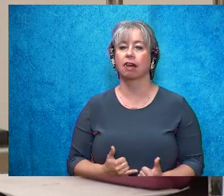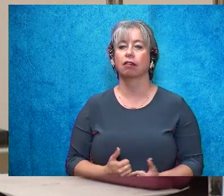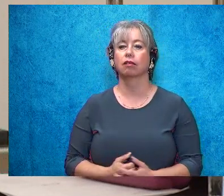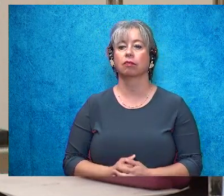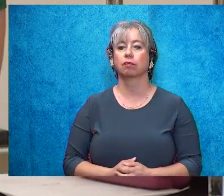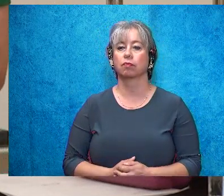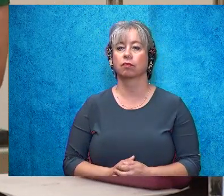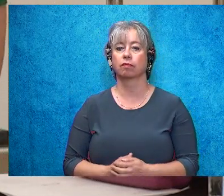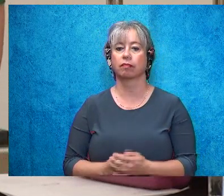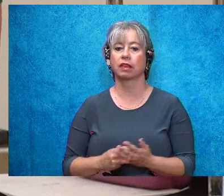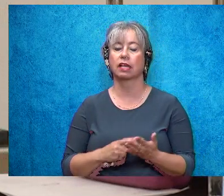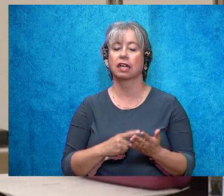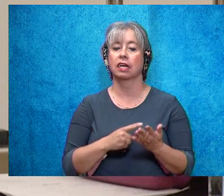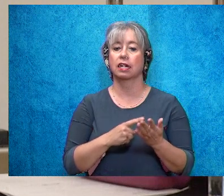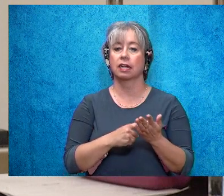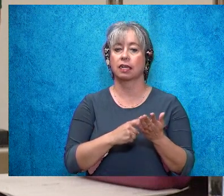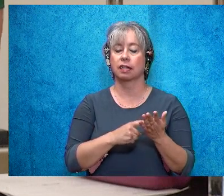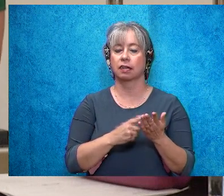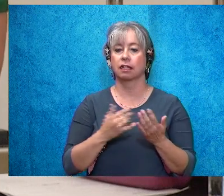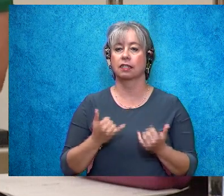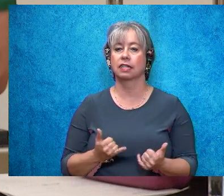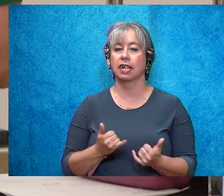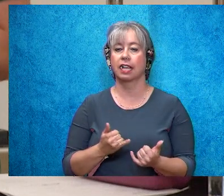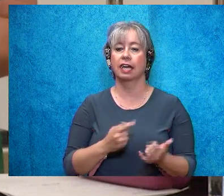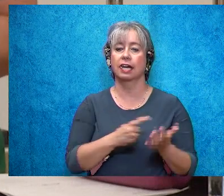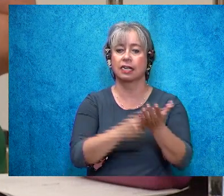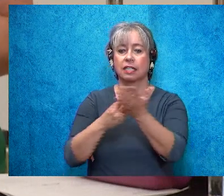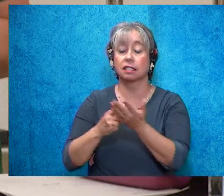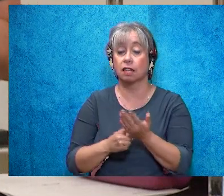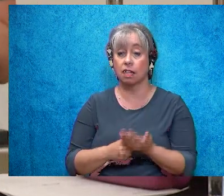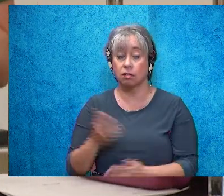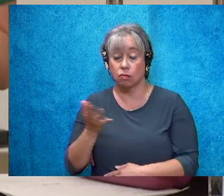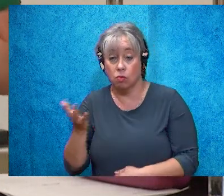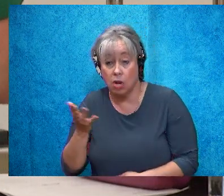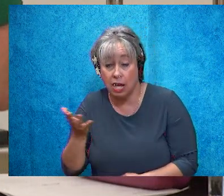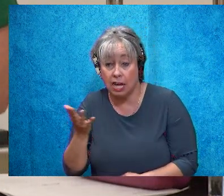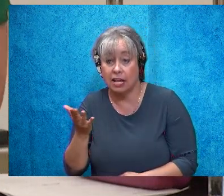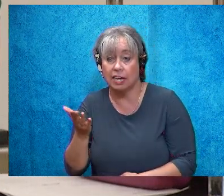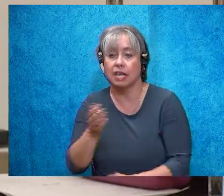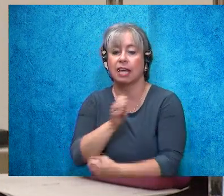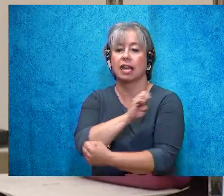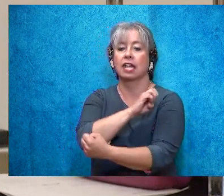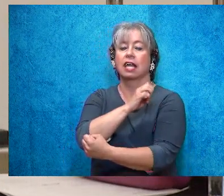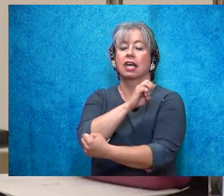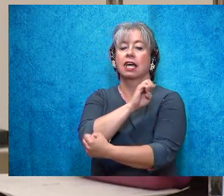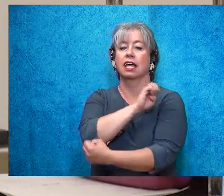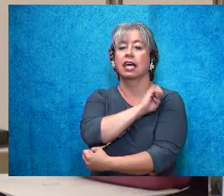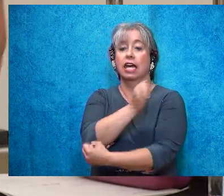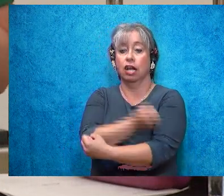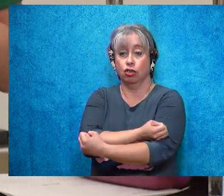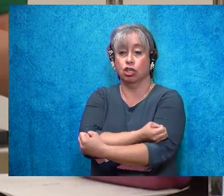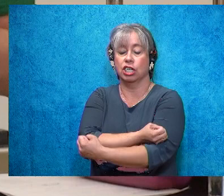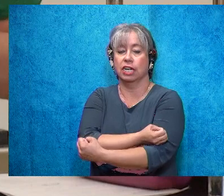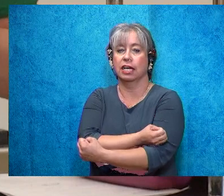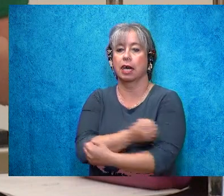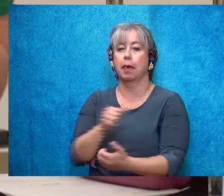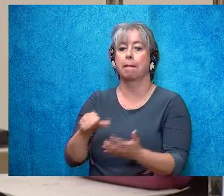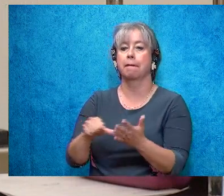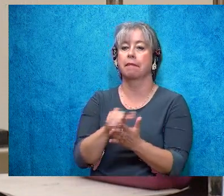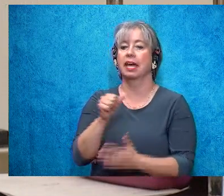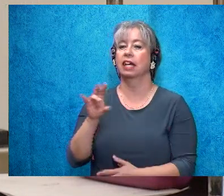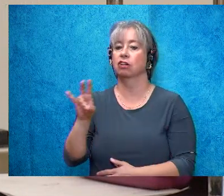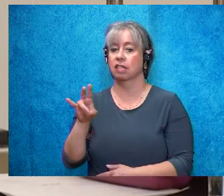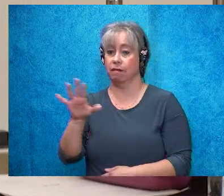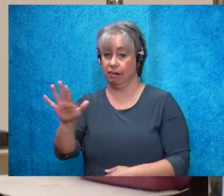is about energy. Again, if you're following along, we're on page 75 of your packet. We need to know what energy